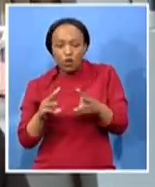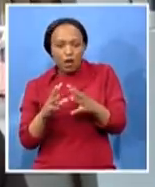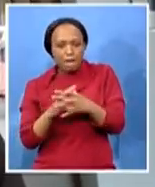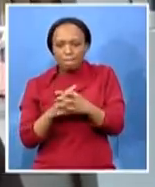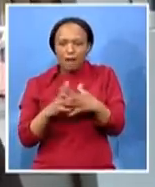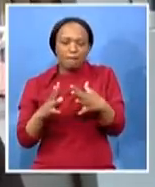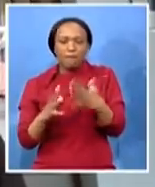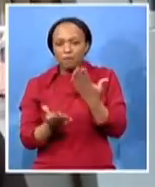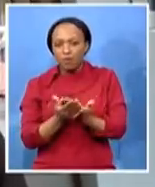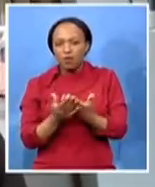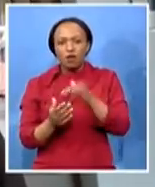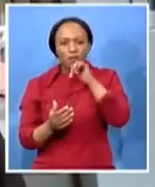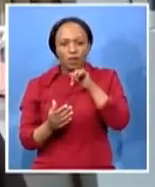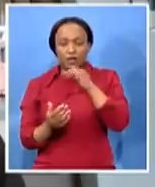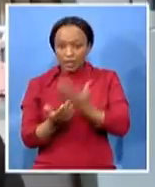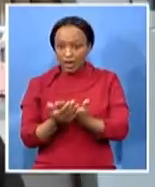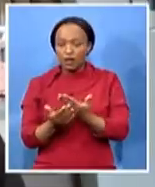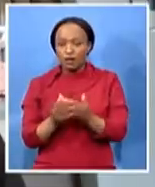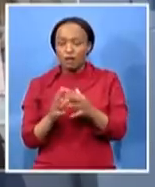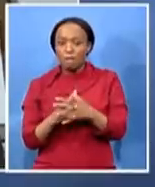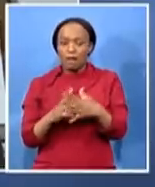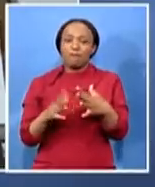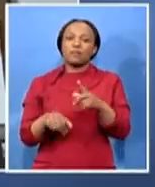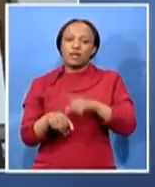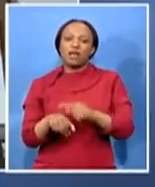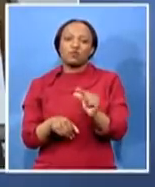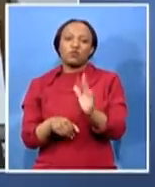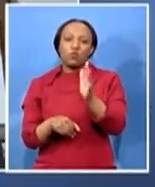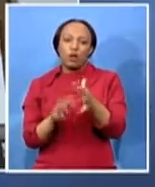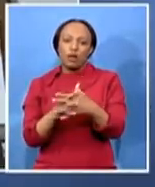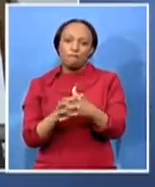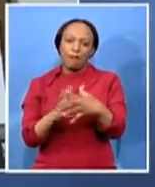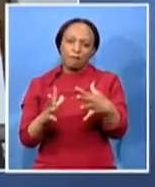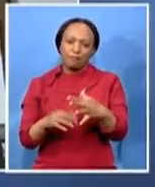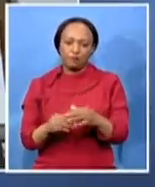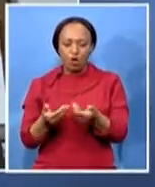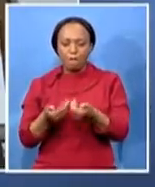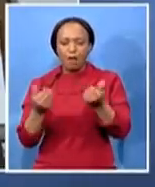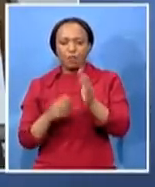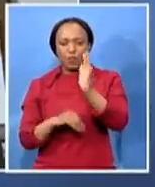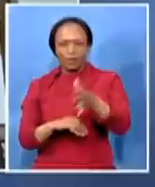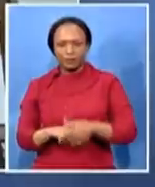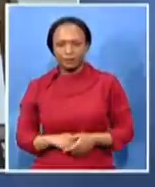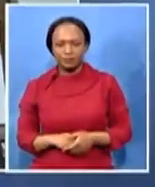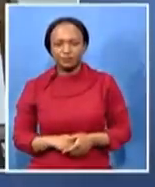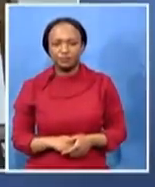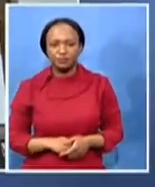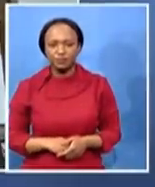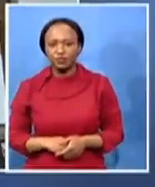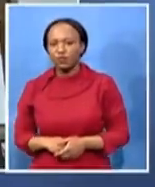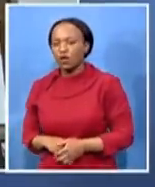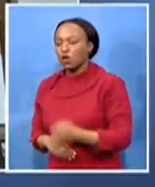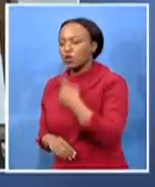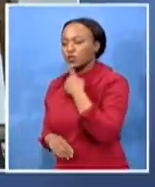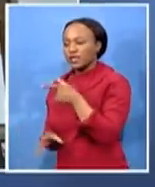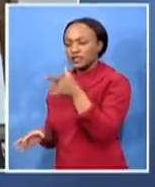just a matter of time. Prof, it's interesting that you call him a wily politician. Is he depriving the